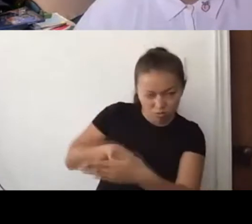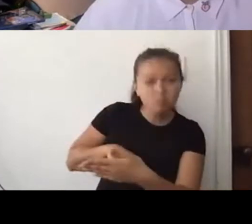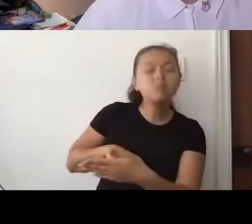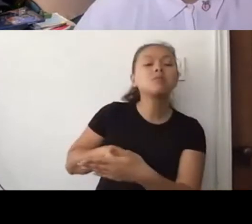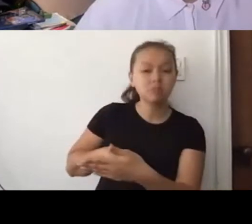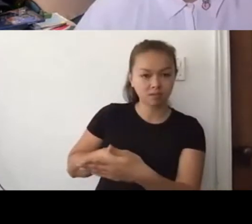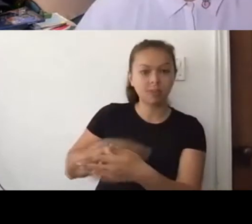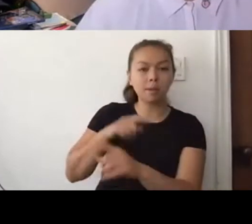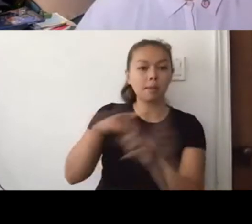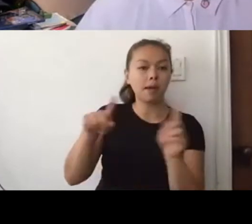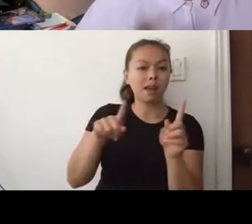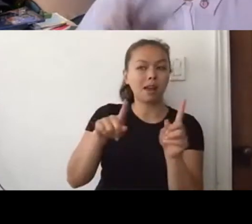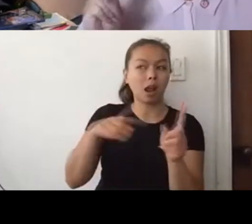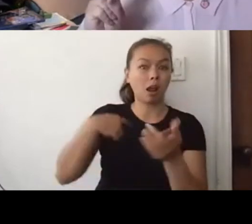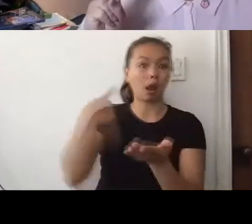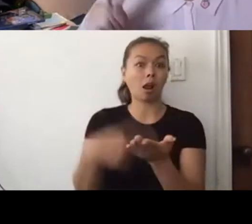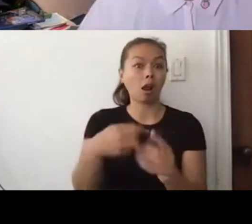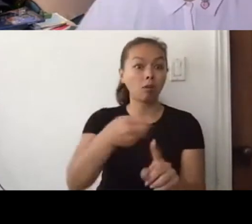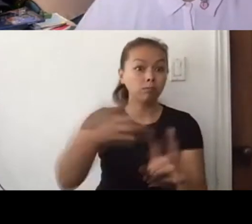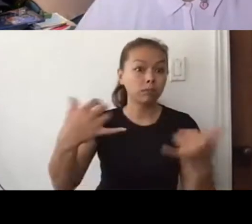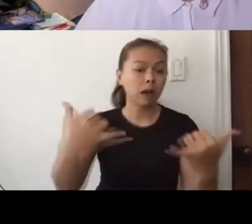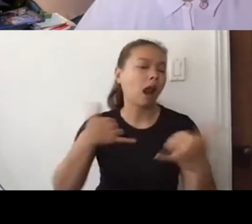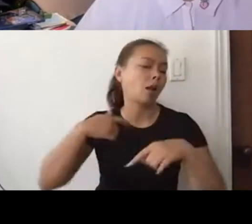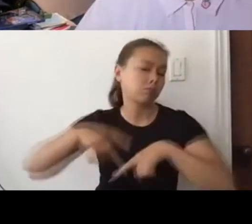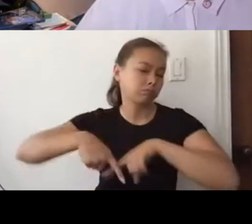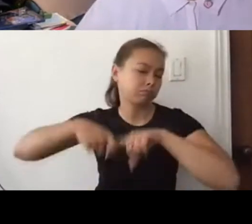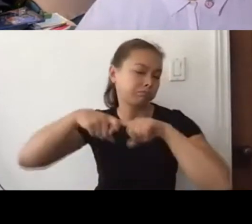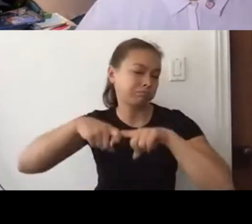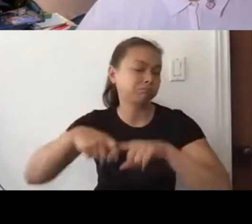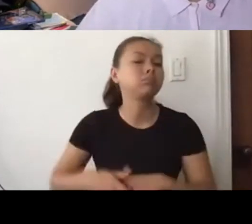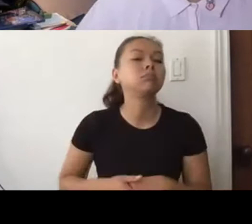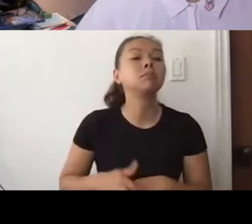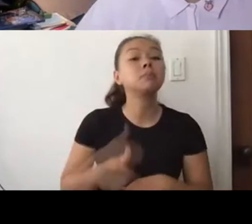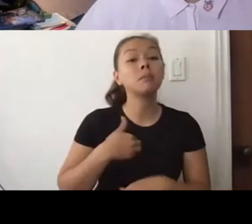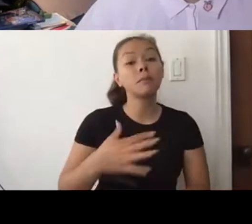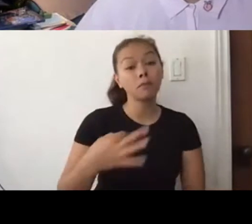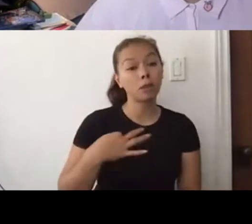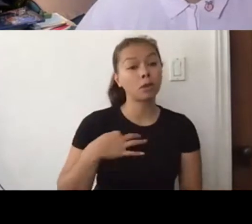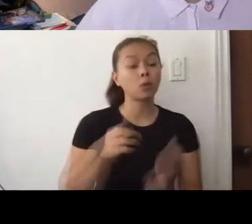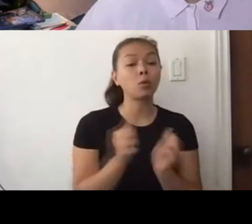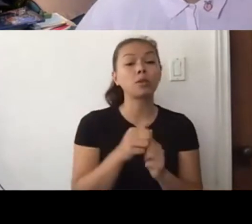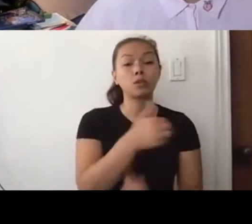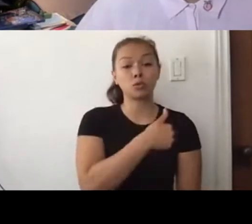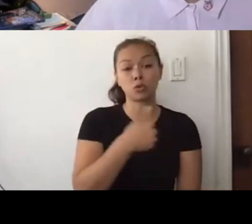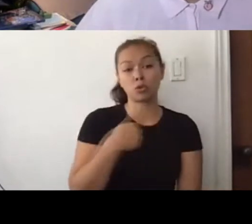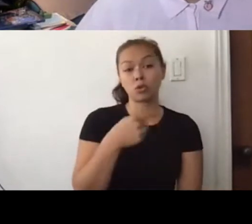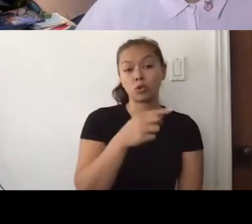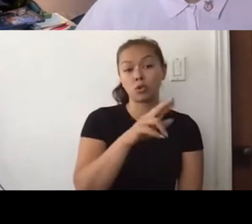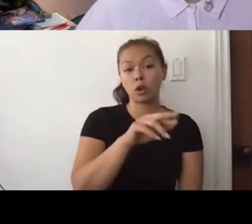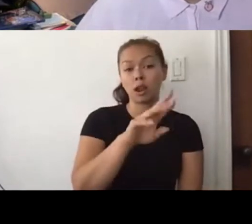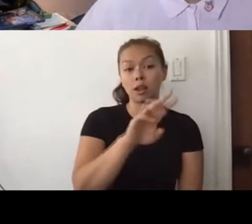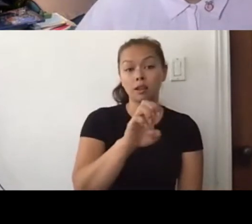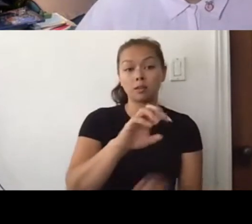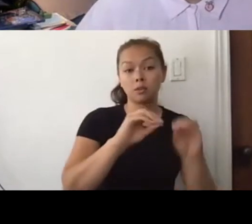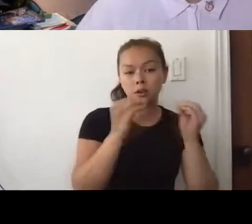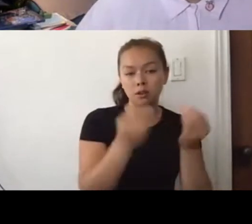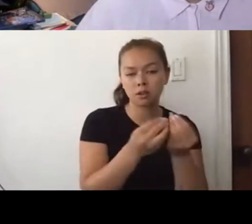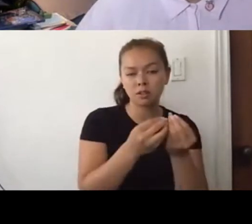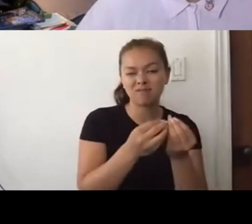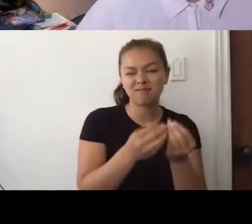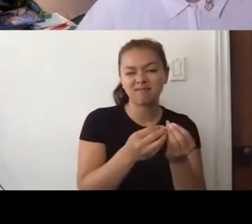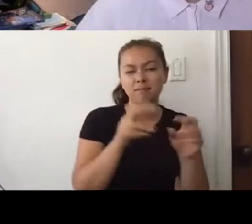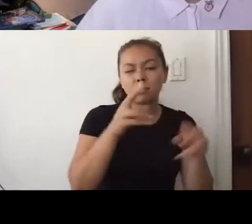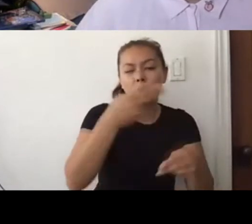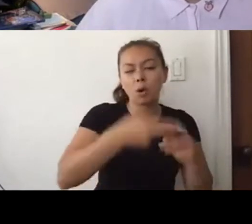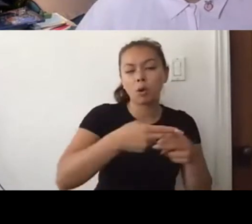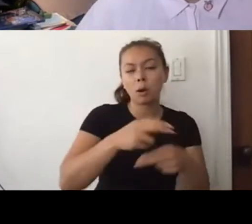day. I also volunteer with the Toronto-based youth organization, the Backyard Movement, which is sort of how I got involved